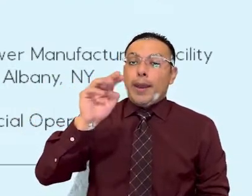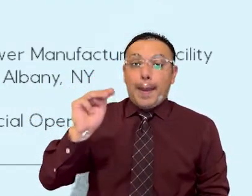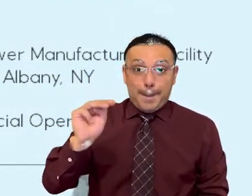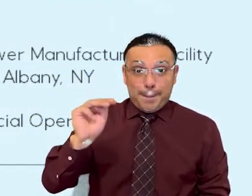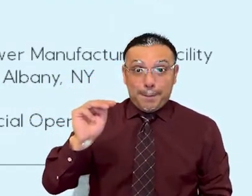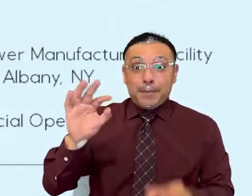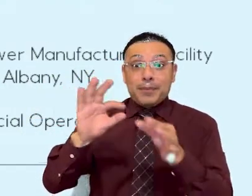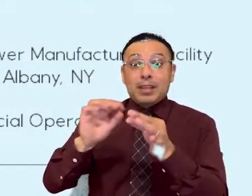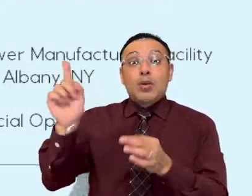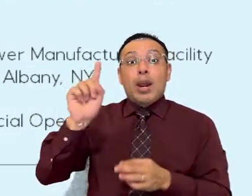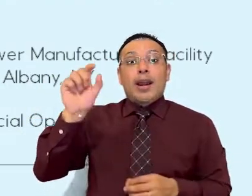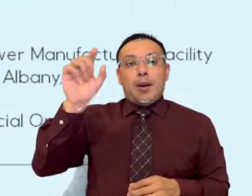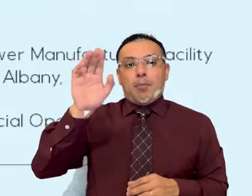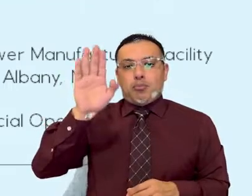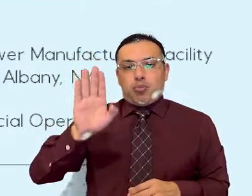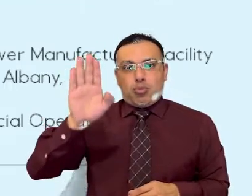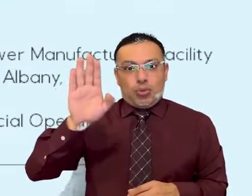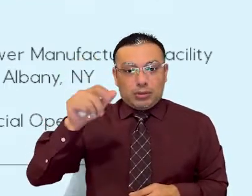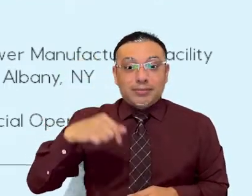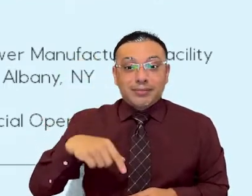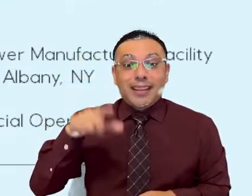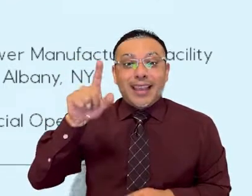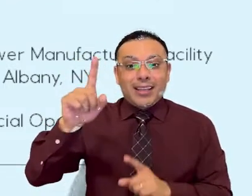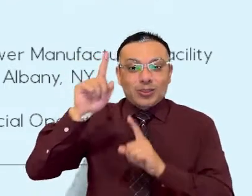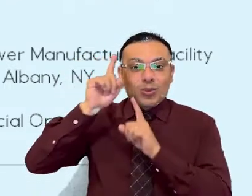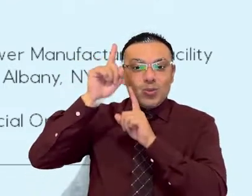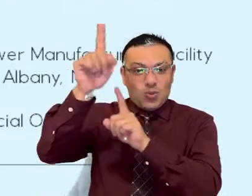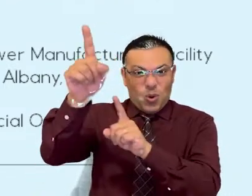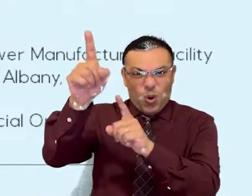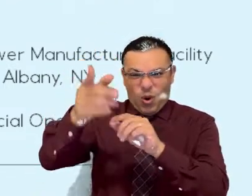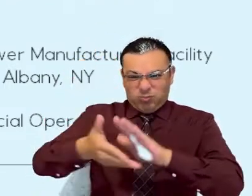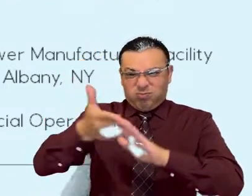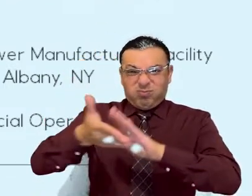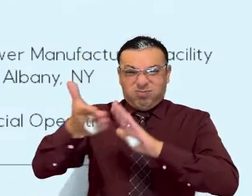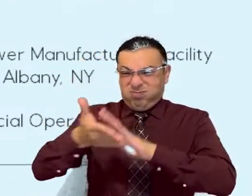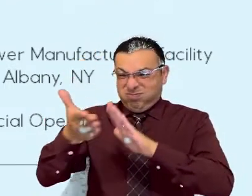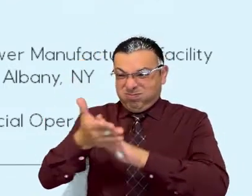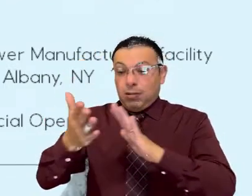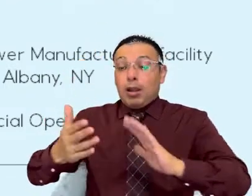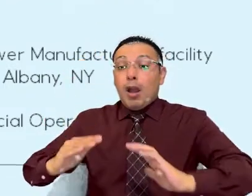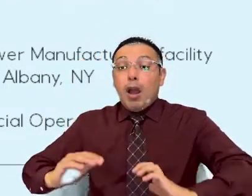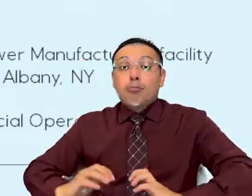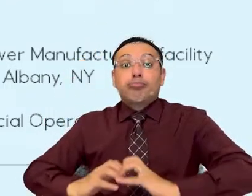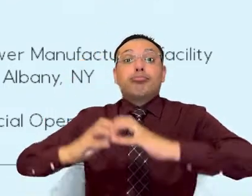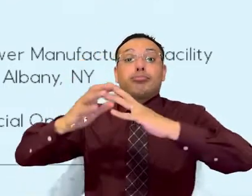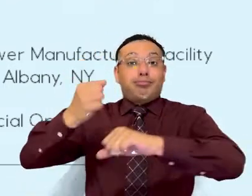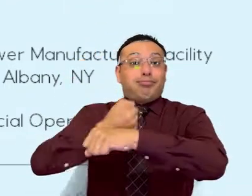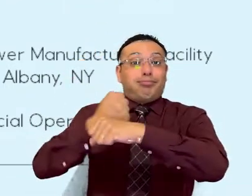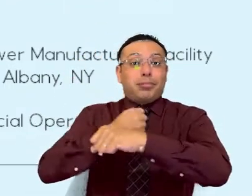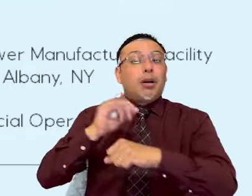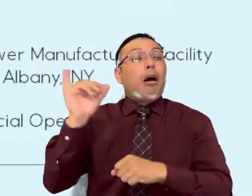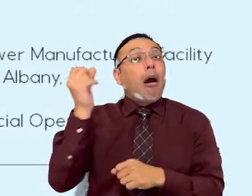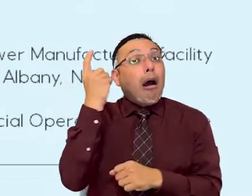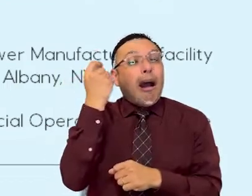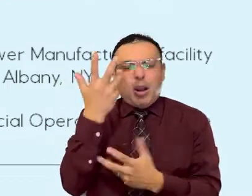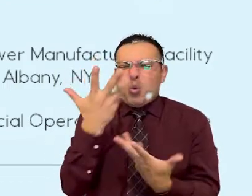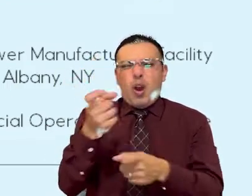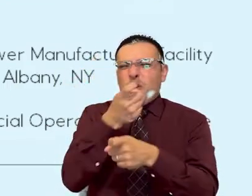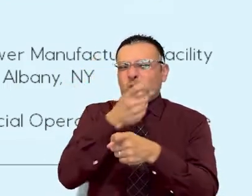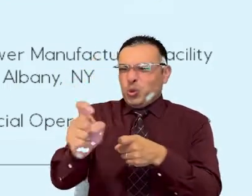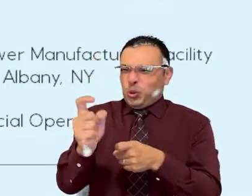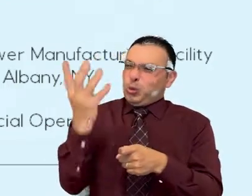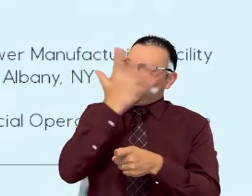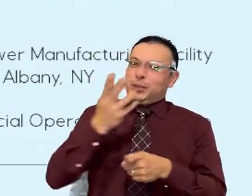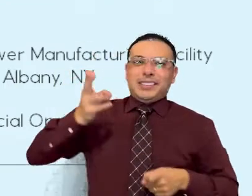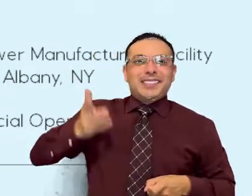as we're helping revitalize the area, all while maintaining its historic character. We're also working with suppliers to build the first offshore